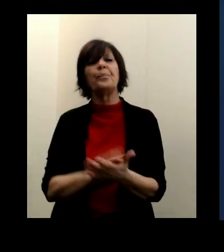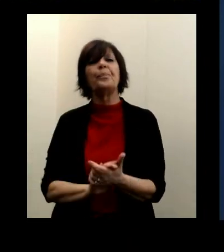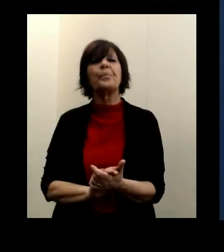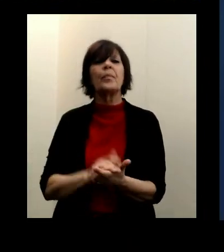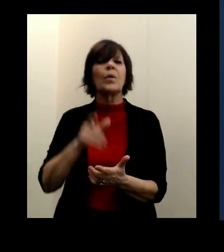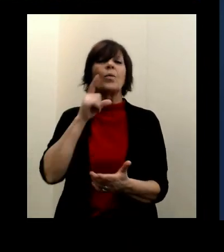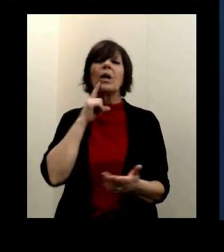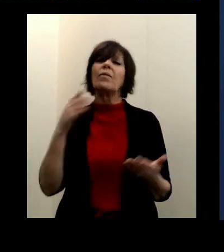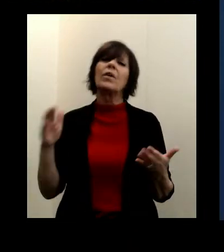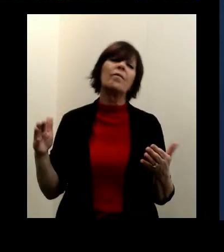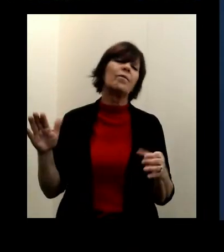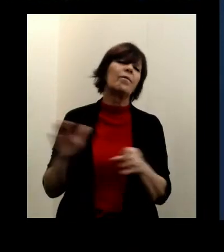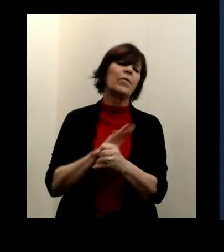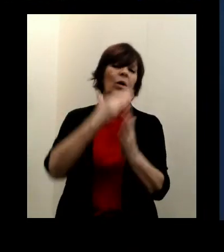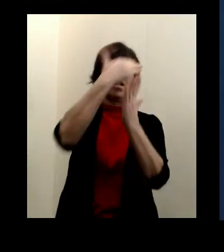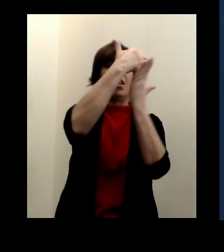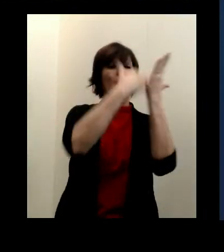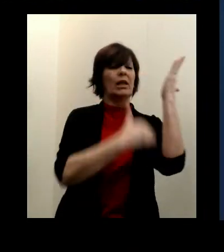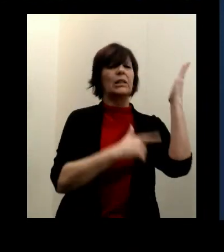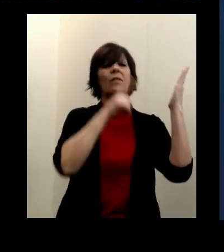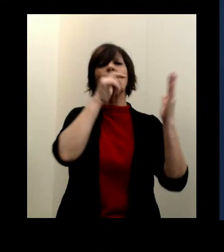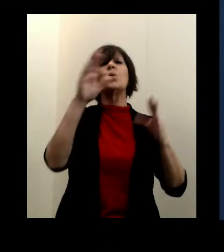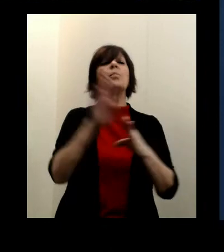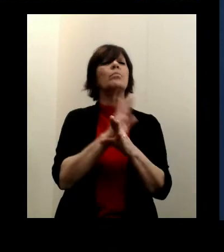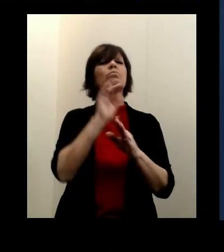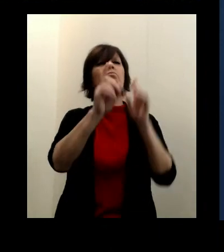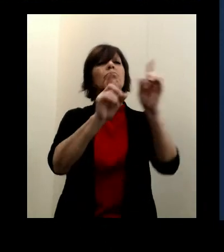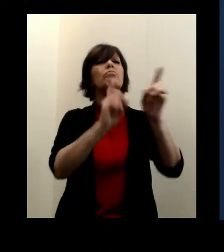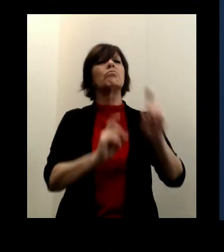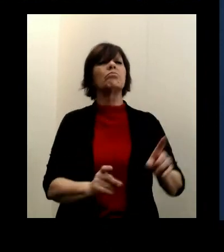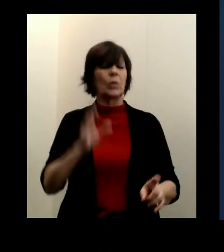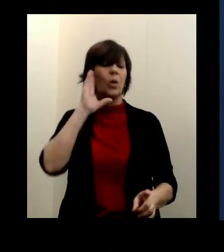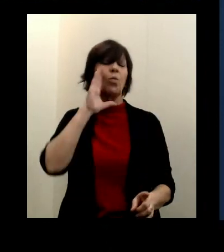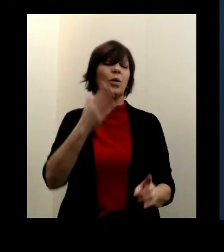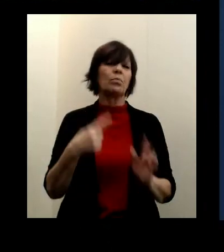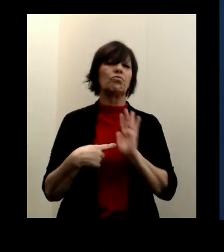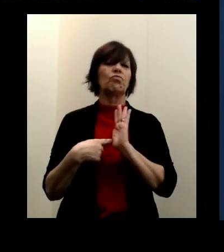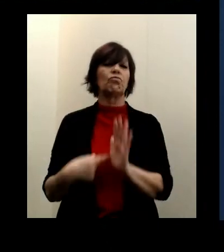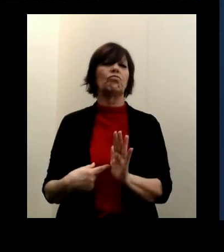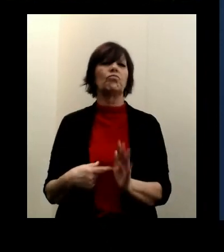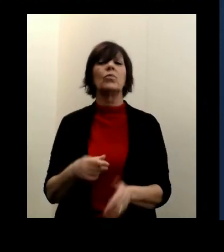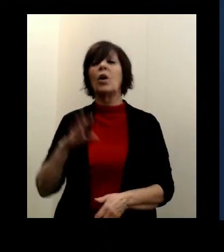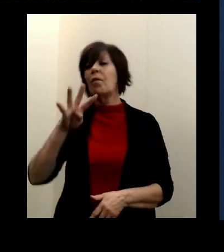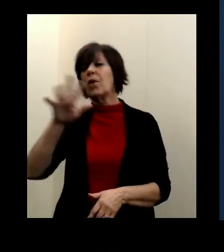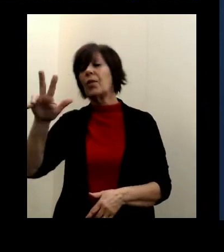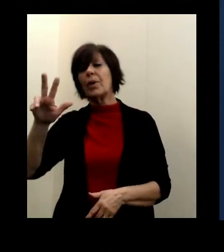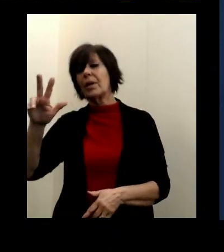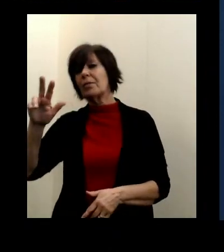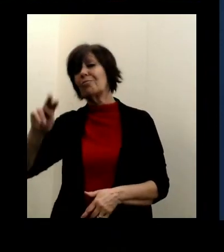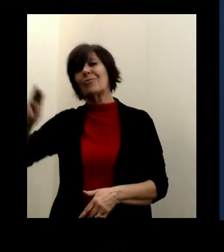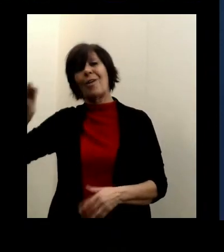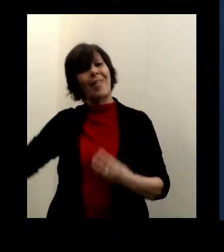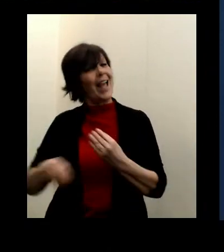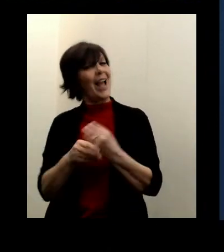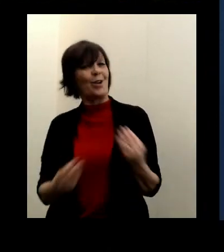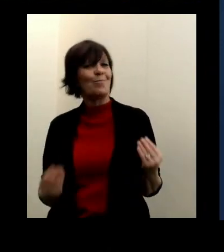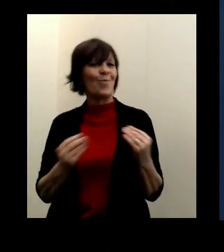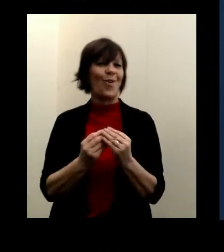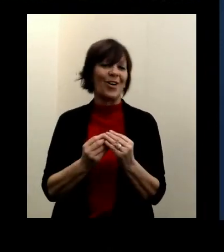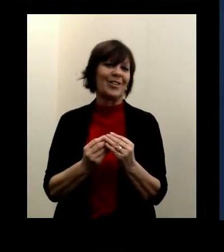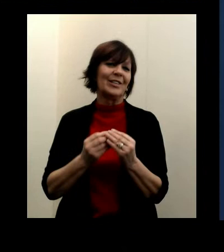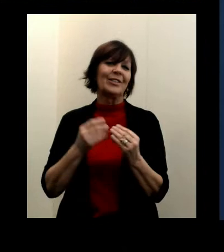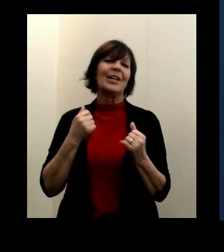final list of grant awardees, will be released in the upcoming weeks. As I said, 43 North just added some more parties, and I've not even seen the